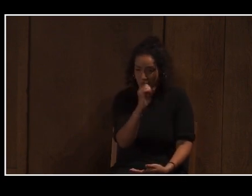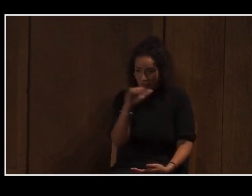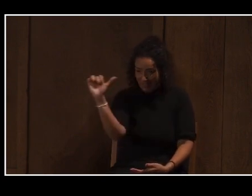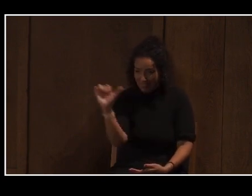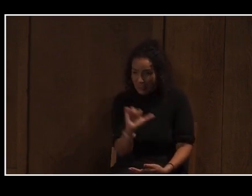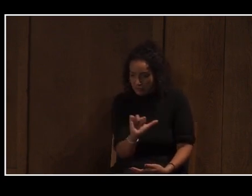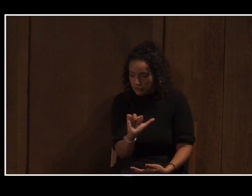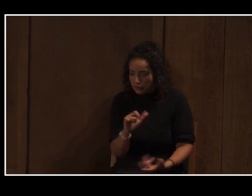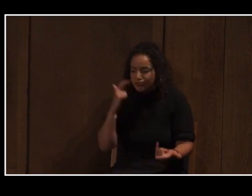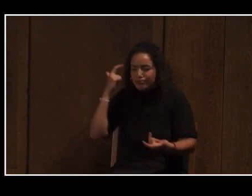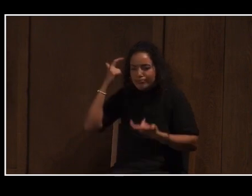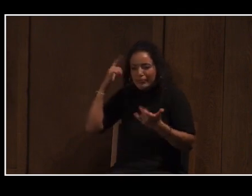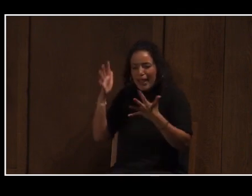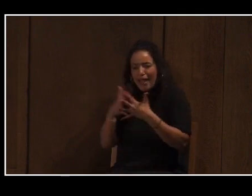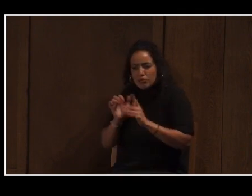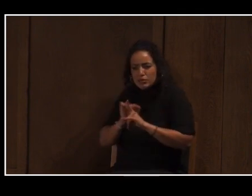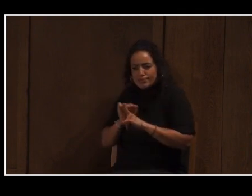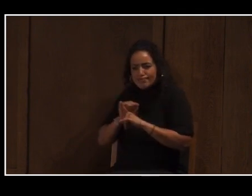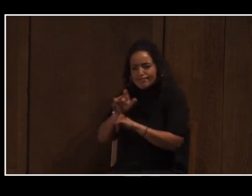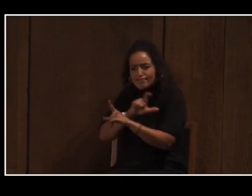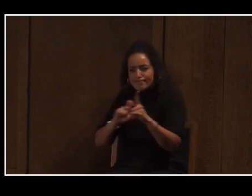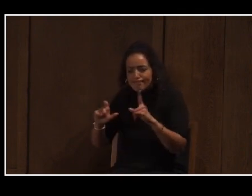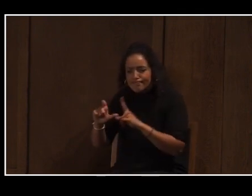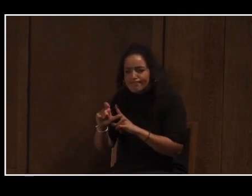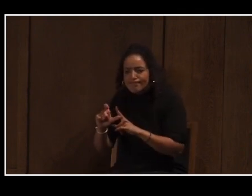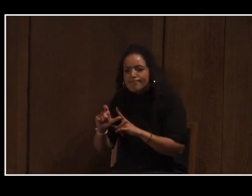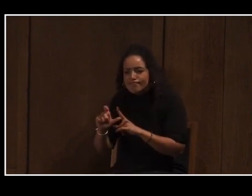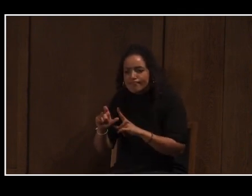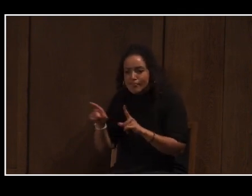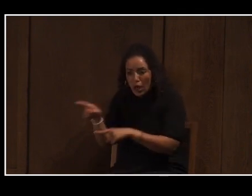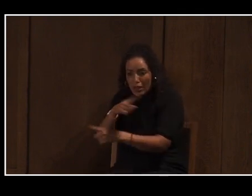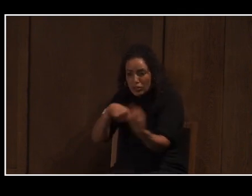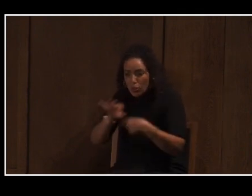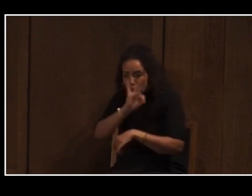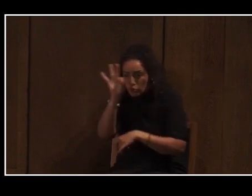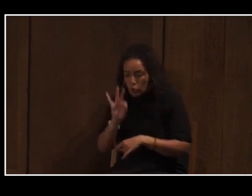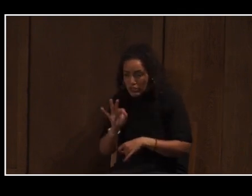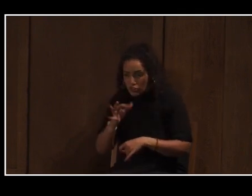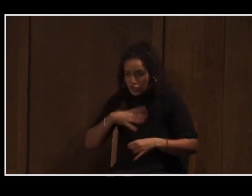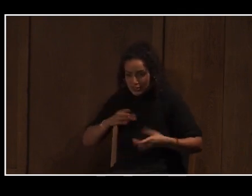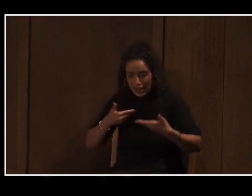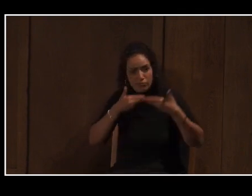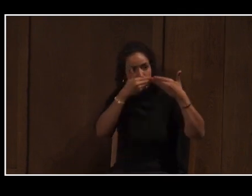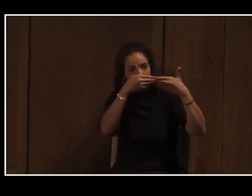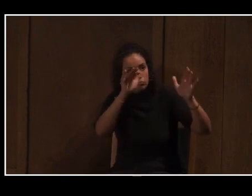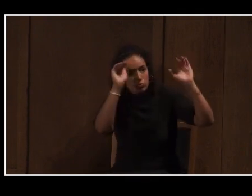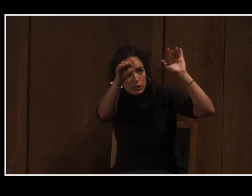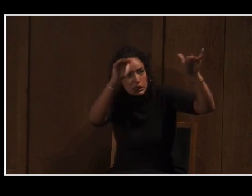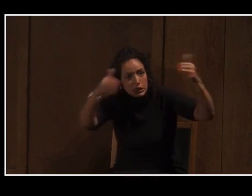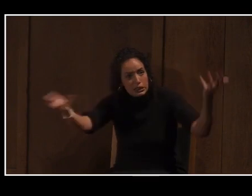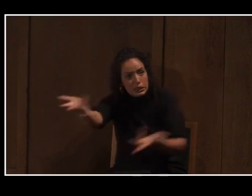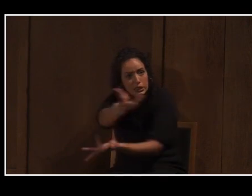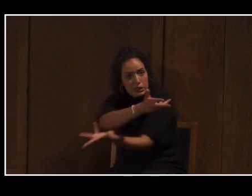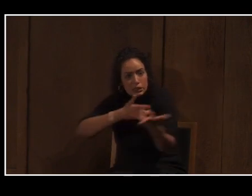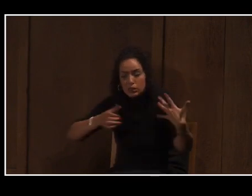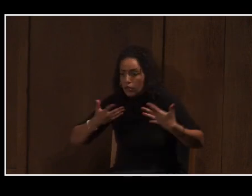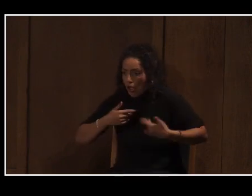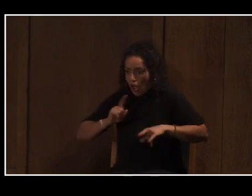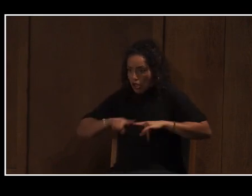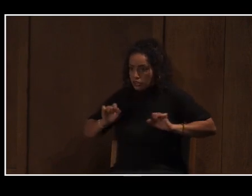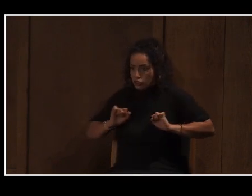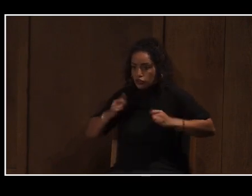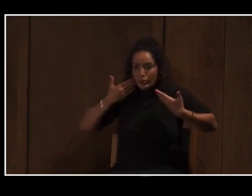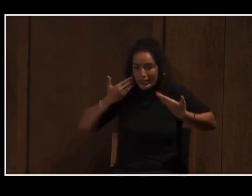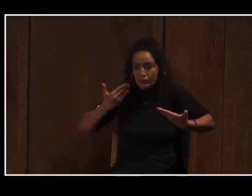gather communities around questions, like burning questions, restless questions, questions that would take us places that we didn't necessarily know where they would